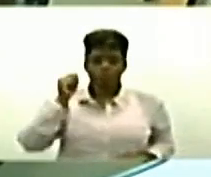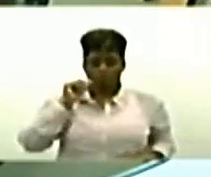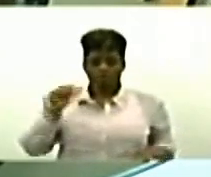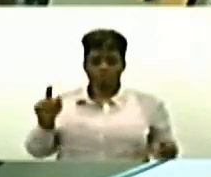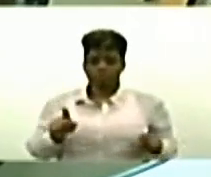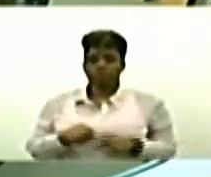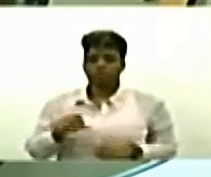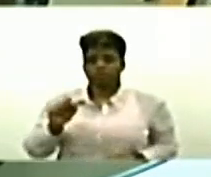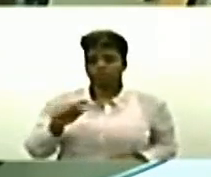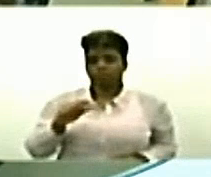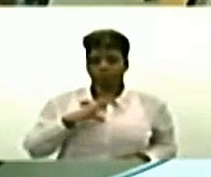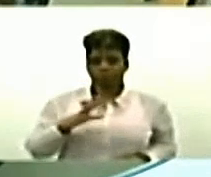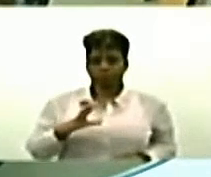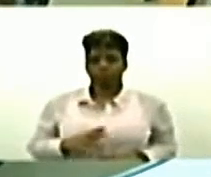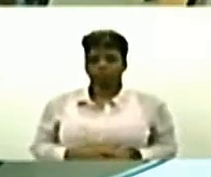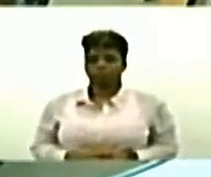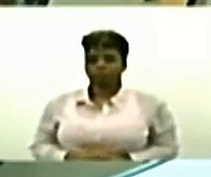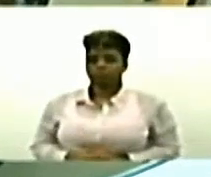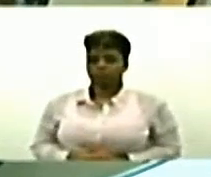have it.